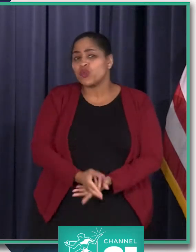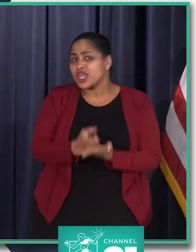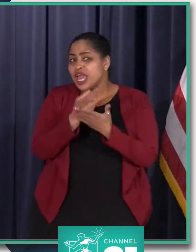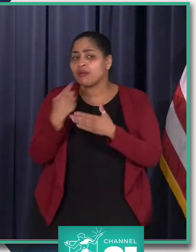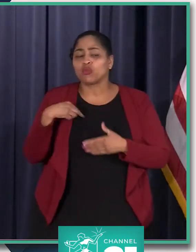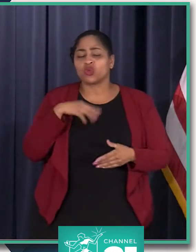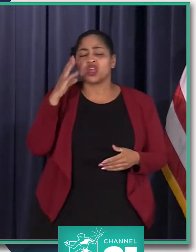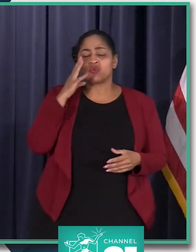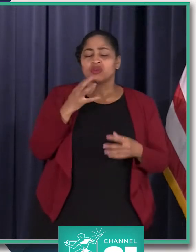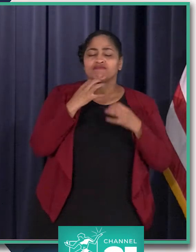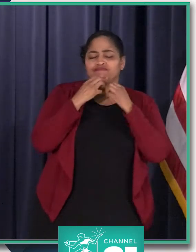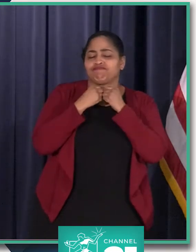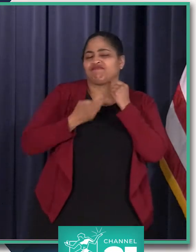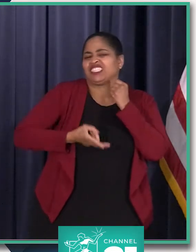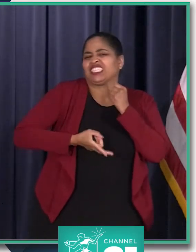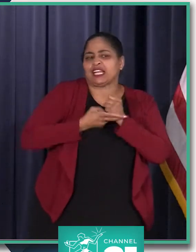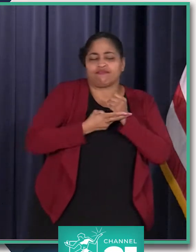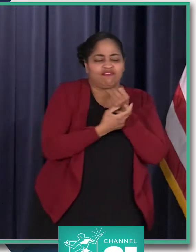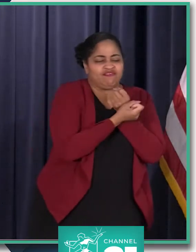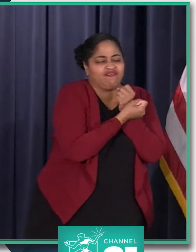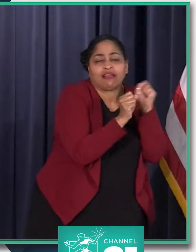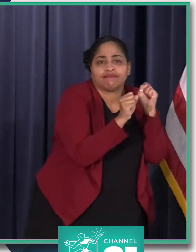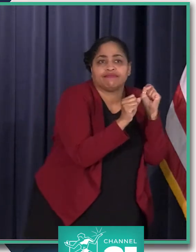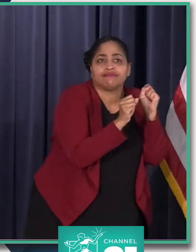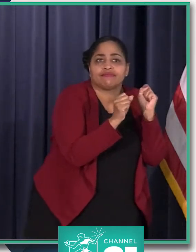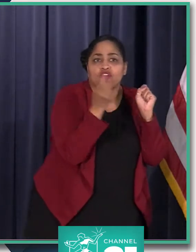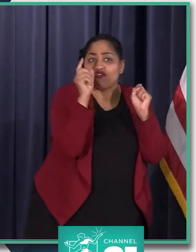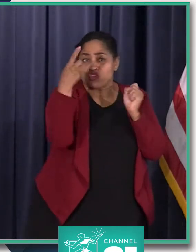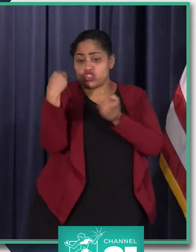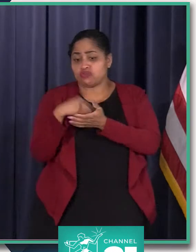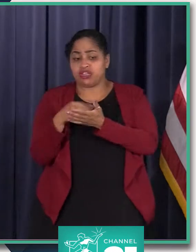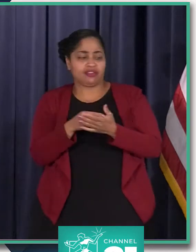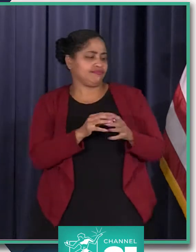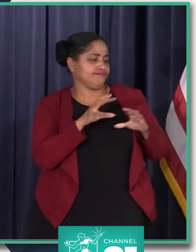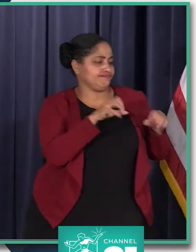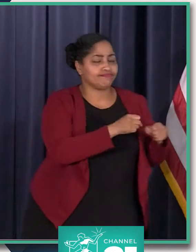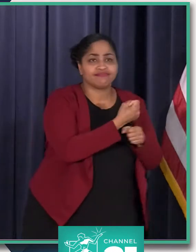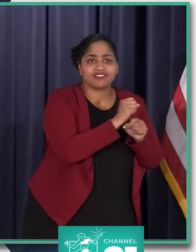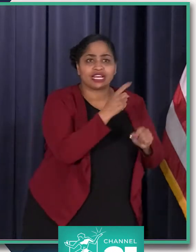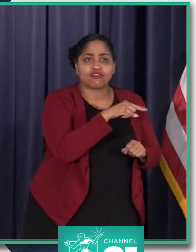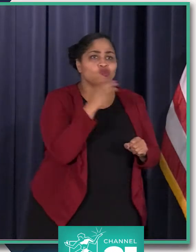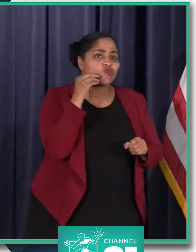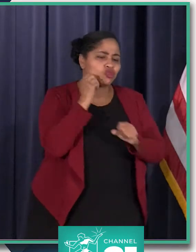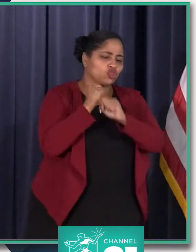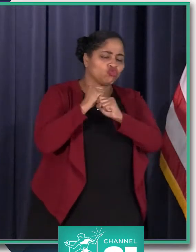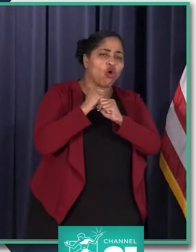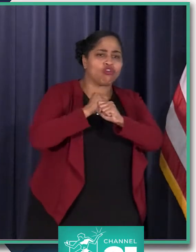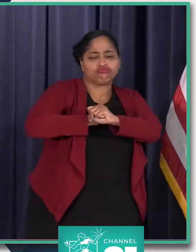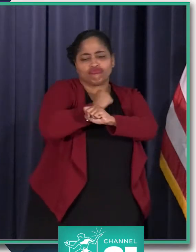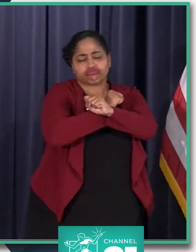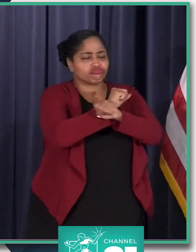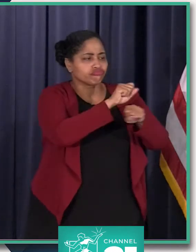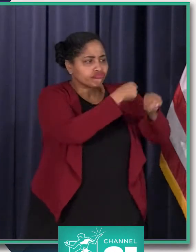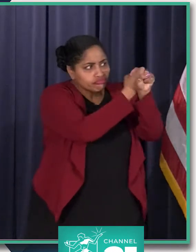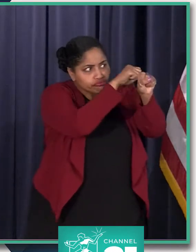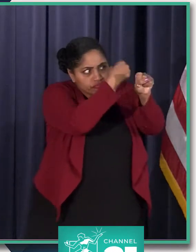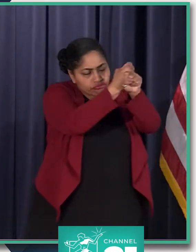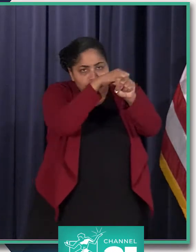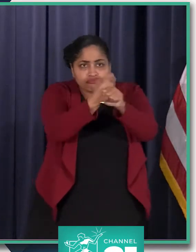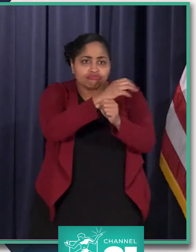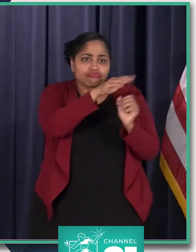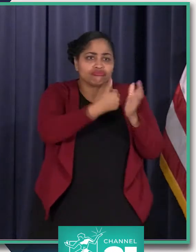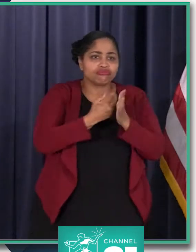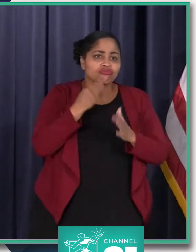going to save those first. That will be the first money we spend. We are going to strongly secure the outside of every house that needs